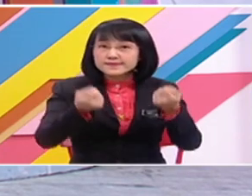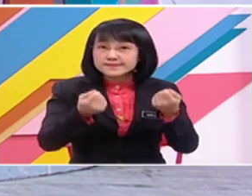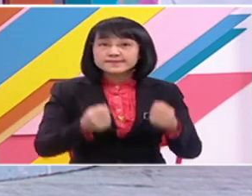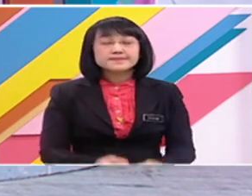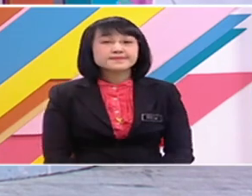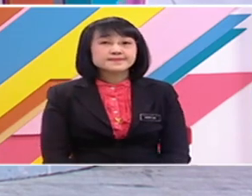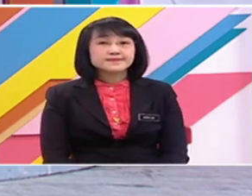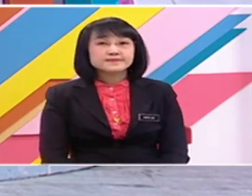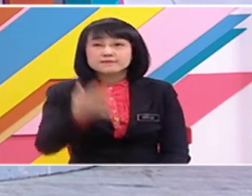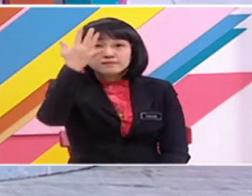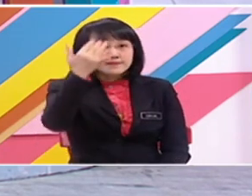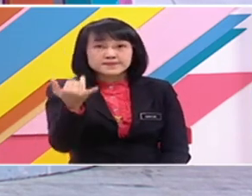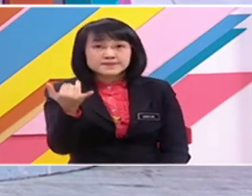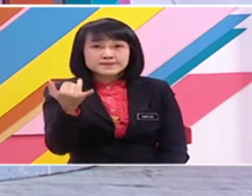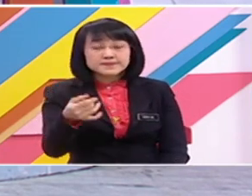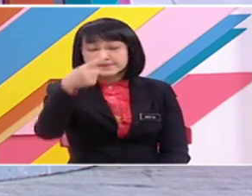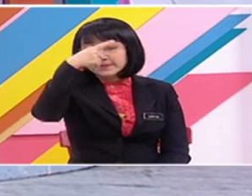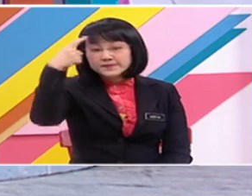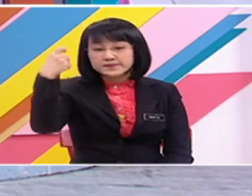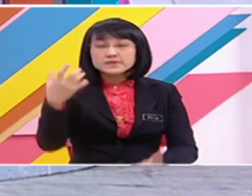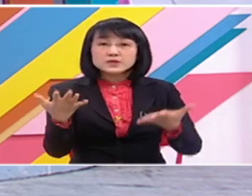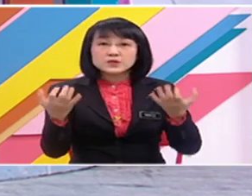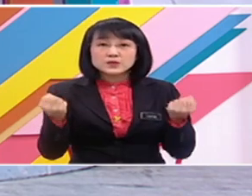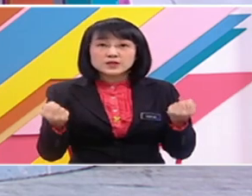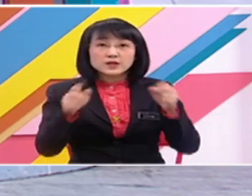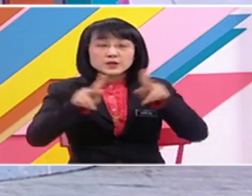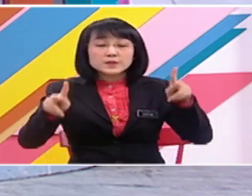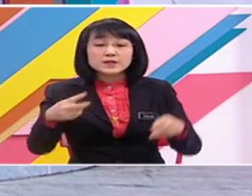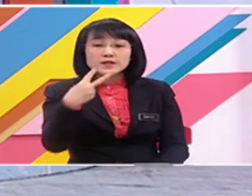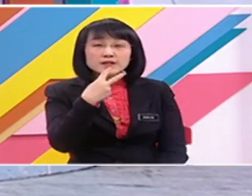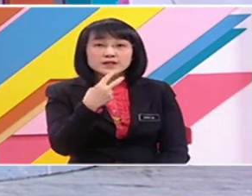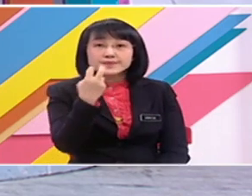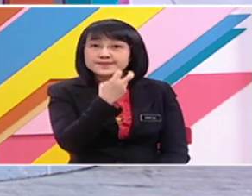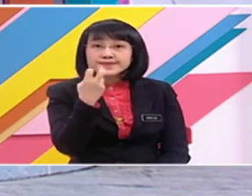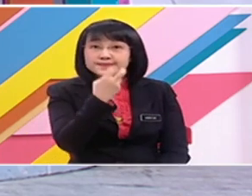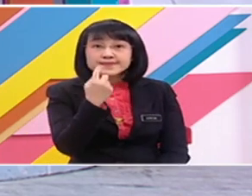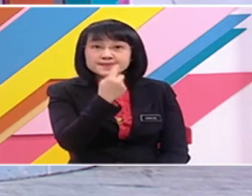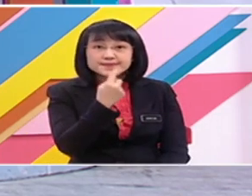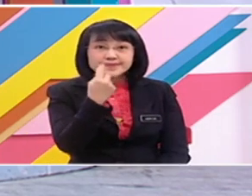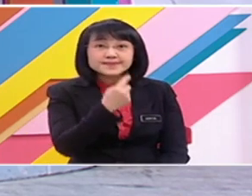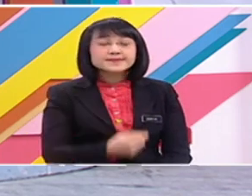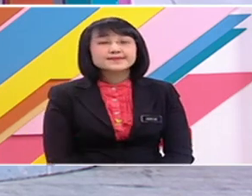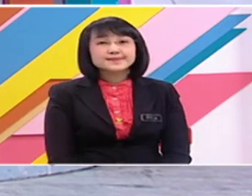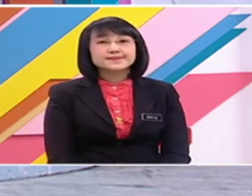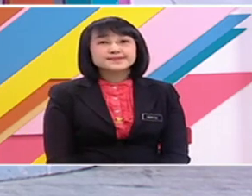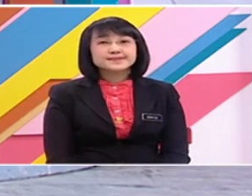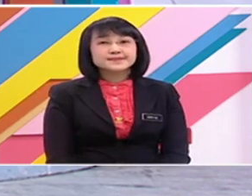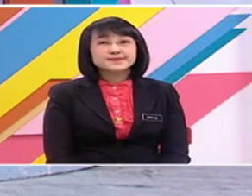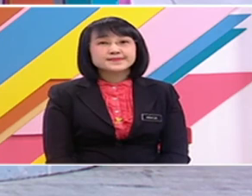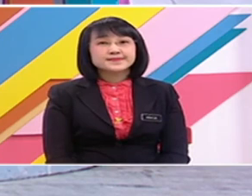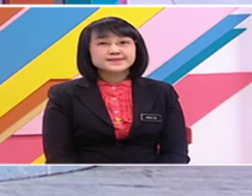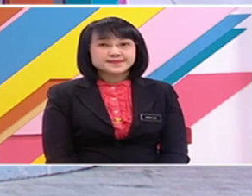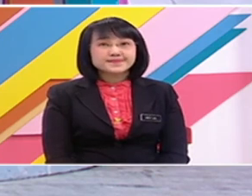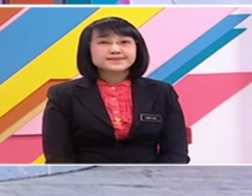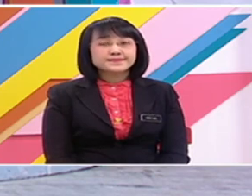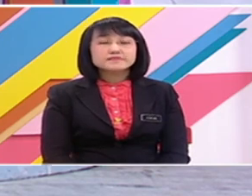want to teach listening and reading the mouth for special education students, right, teacher? Yes, yes. So for that purpose, we're still